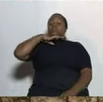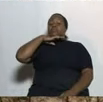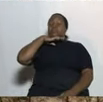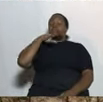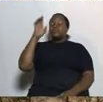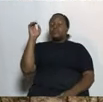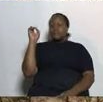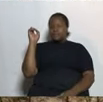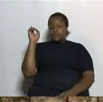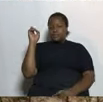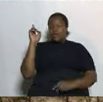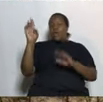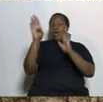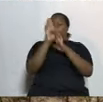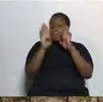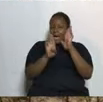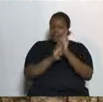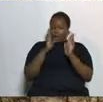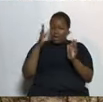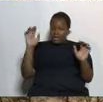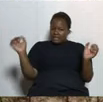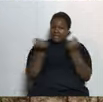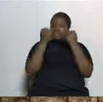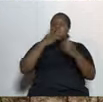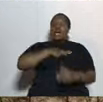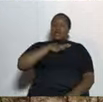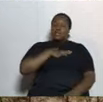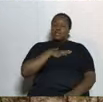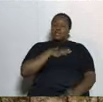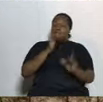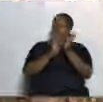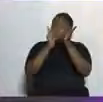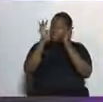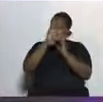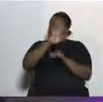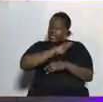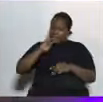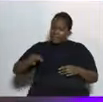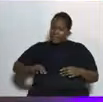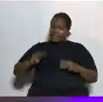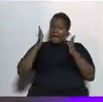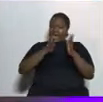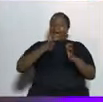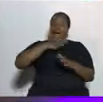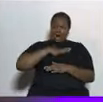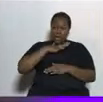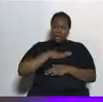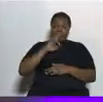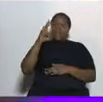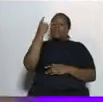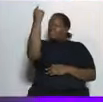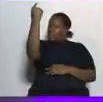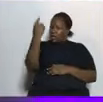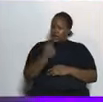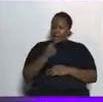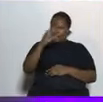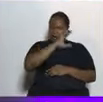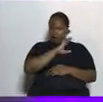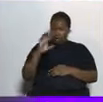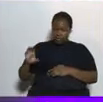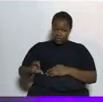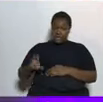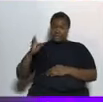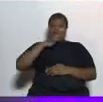Bible is our safety. Jesus is our Messiah. The second coming of Christ is